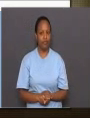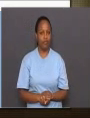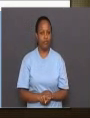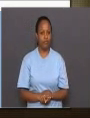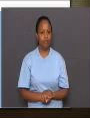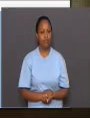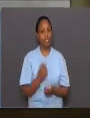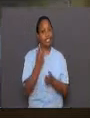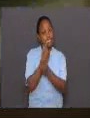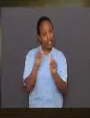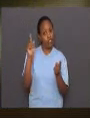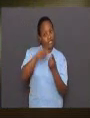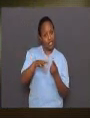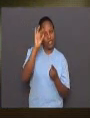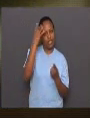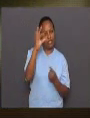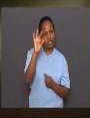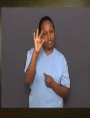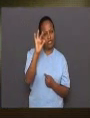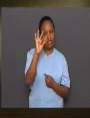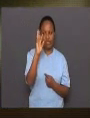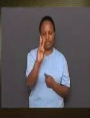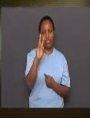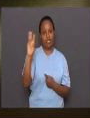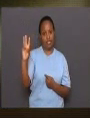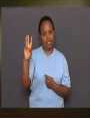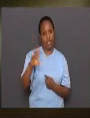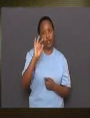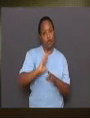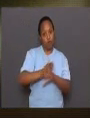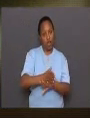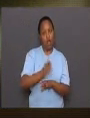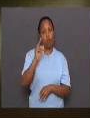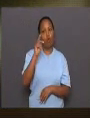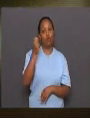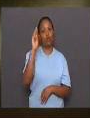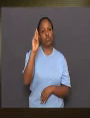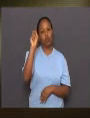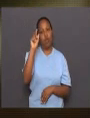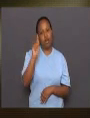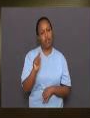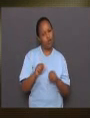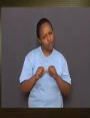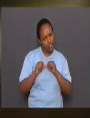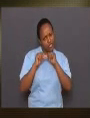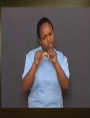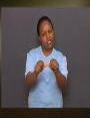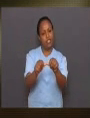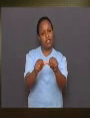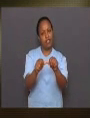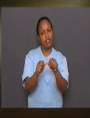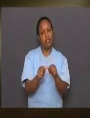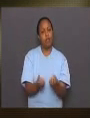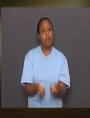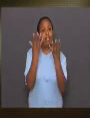gaining independence in 1966, Botswana has consistently held